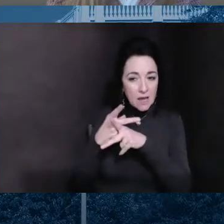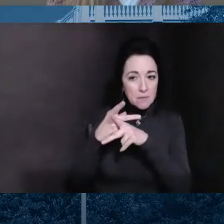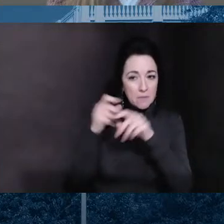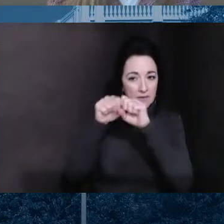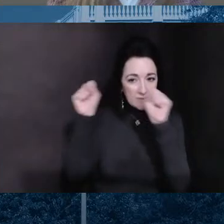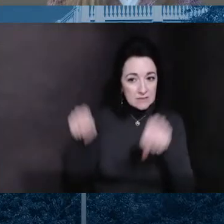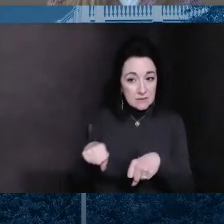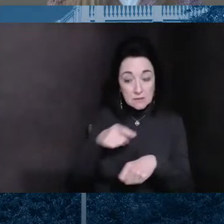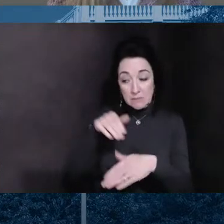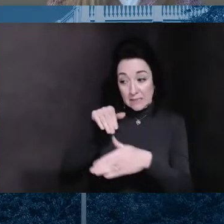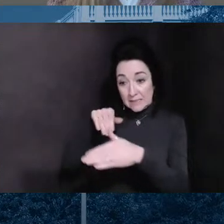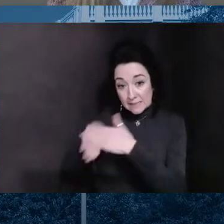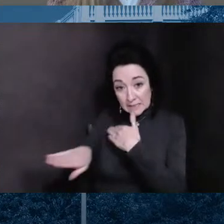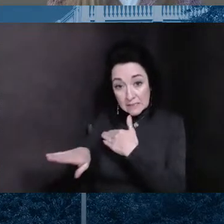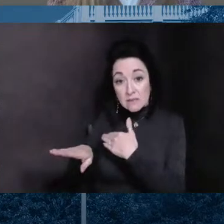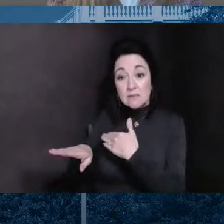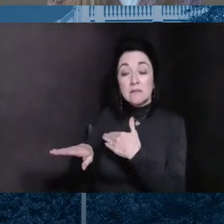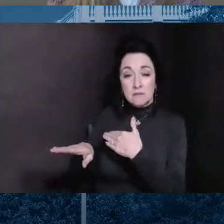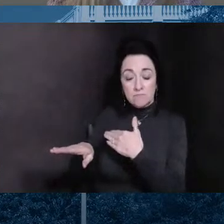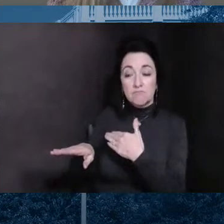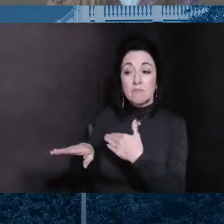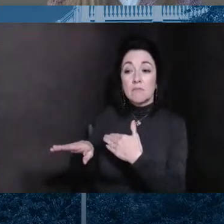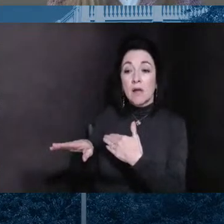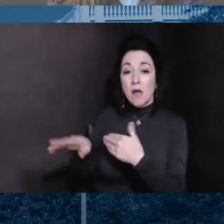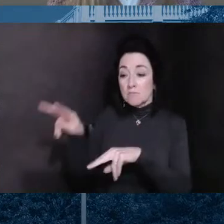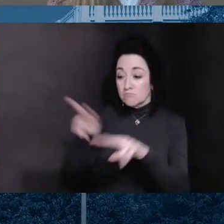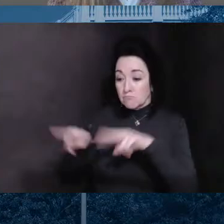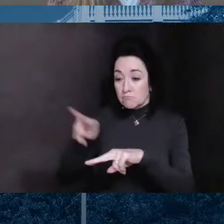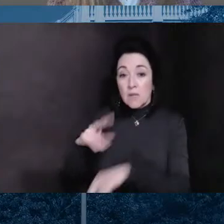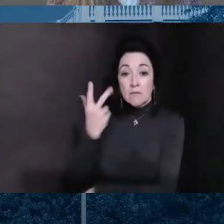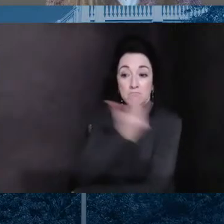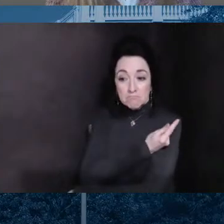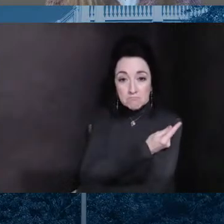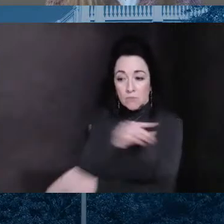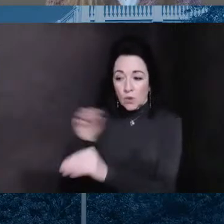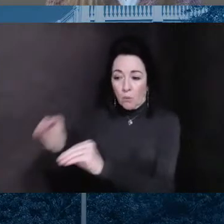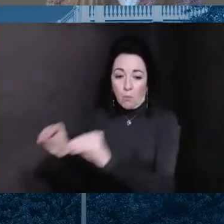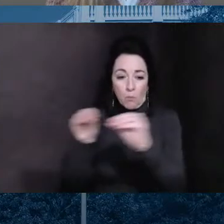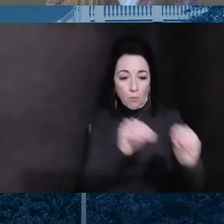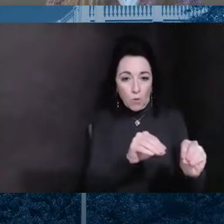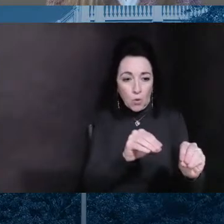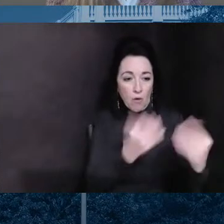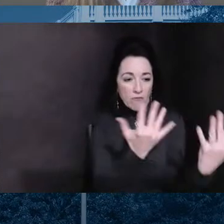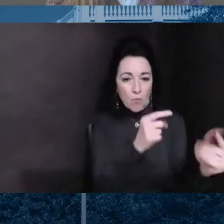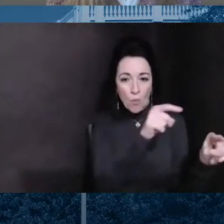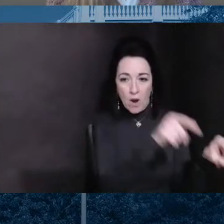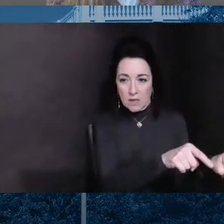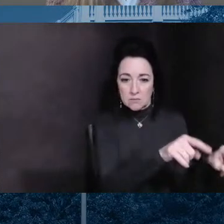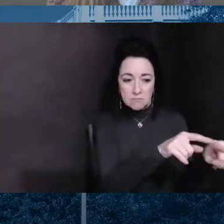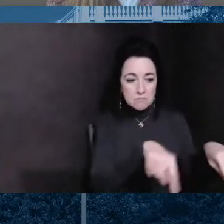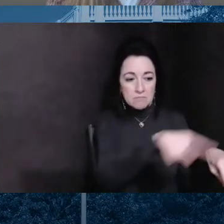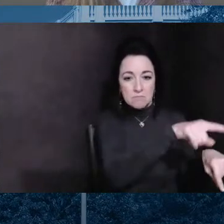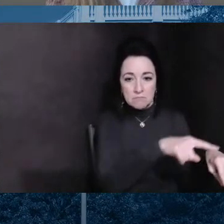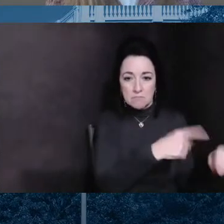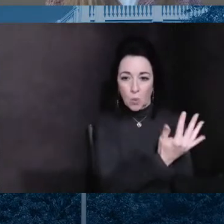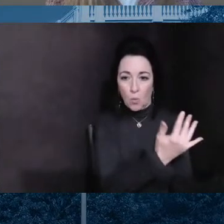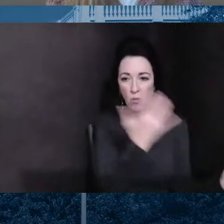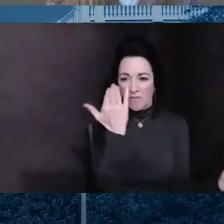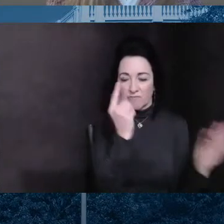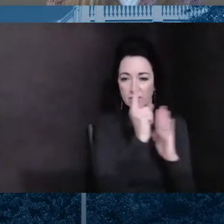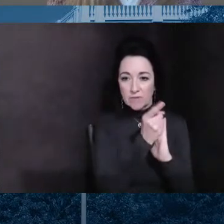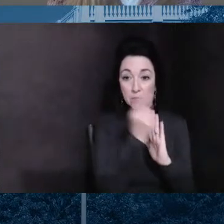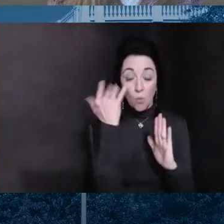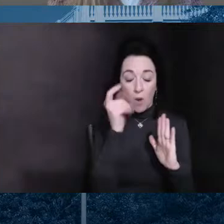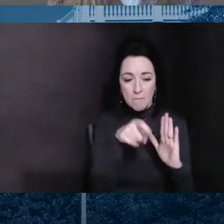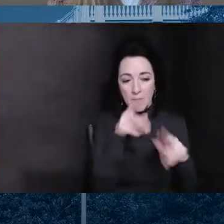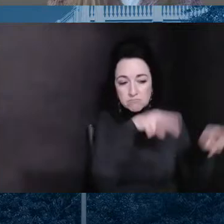get observed for the 15 minutes. We've had some great feedback. We are looking to expand Curative, hopefully the week of the 15th. Supply